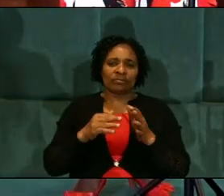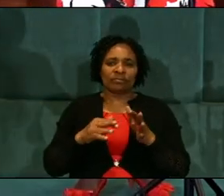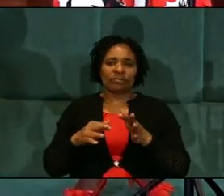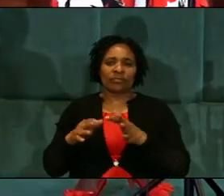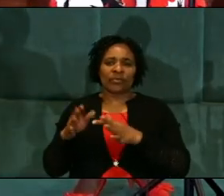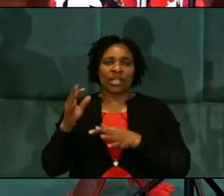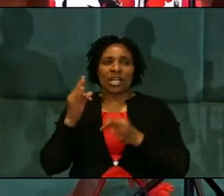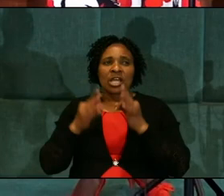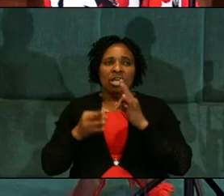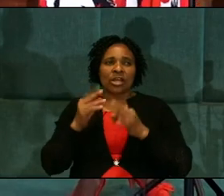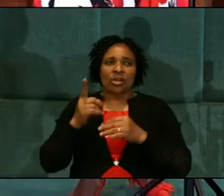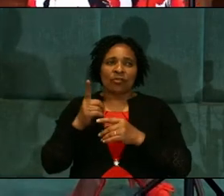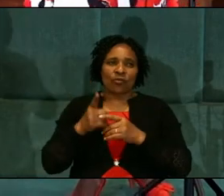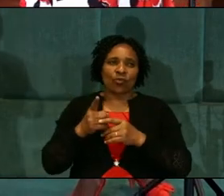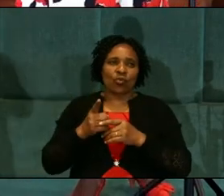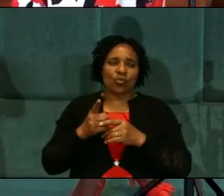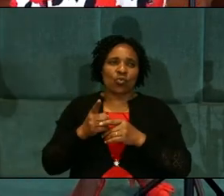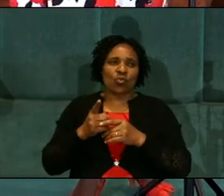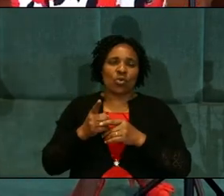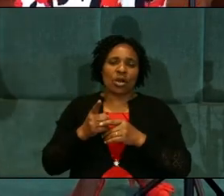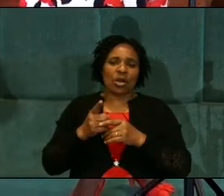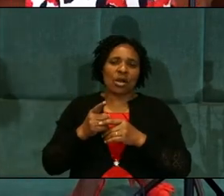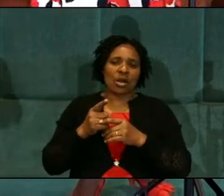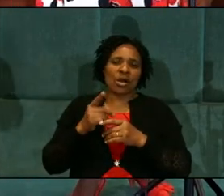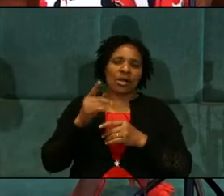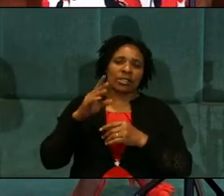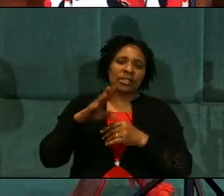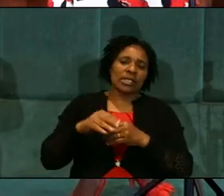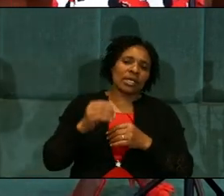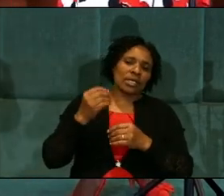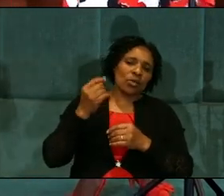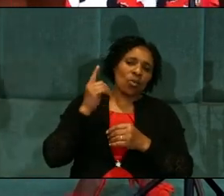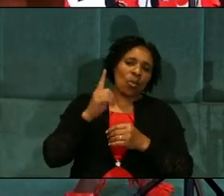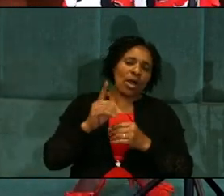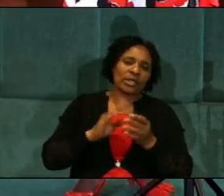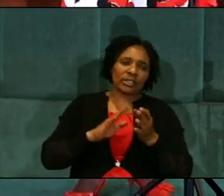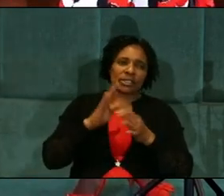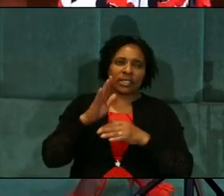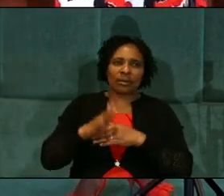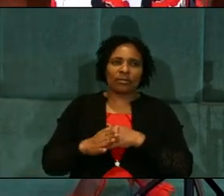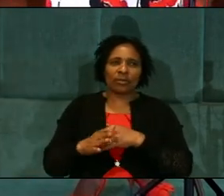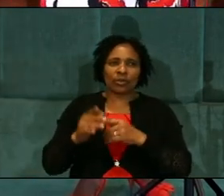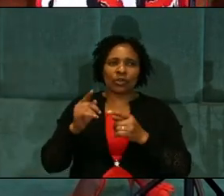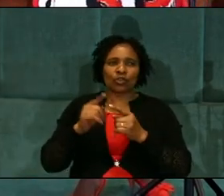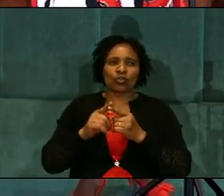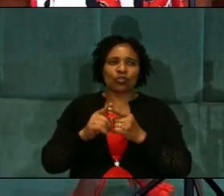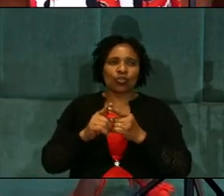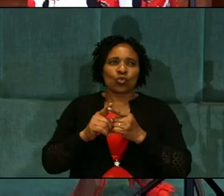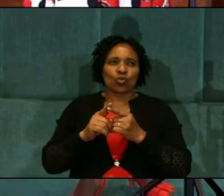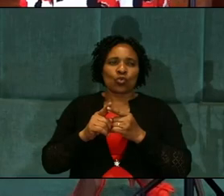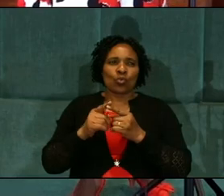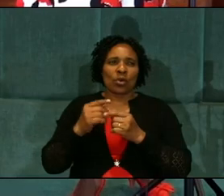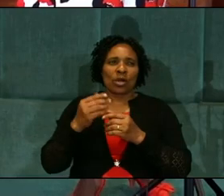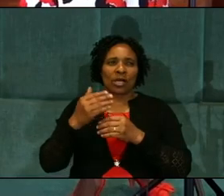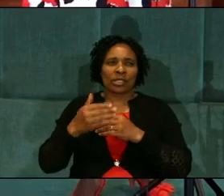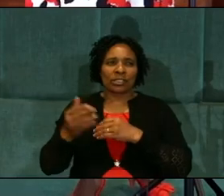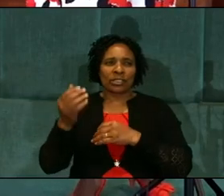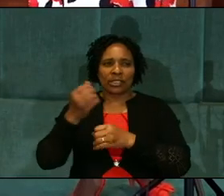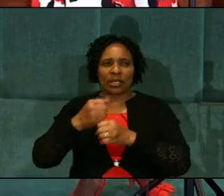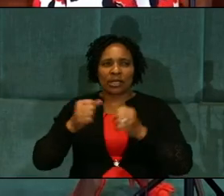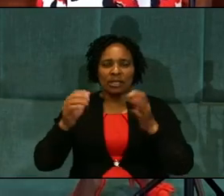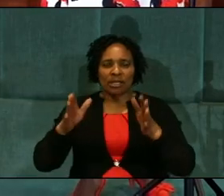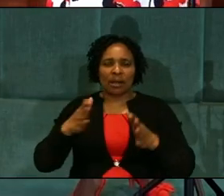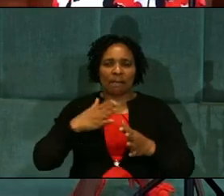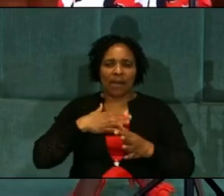If you'll take one step towards the Savior, hear another